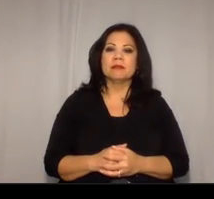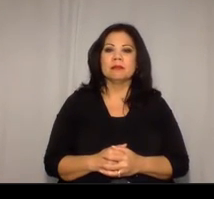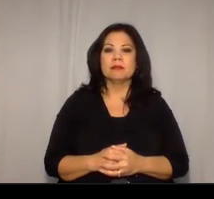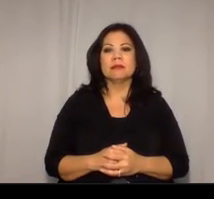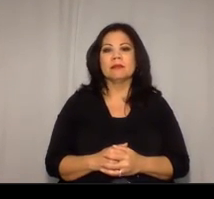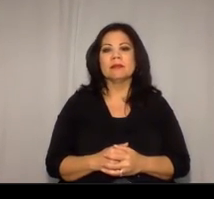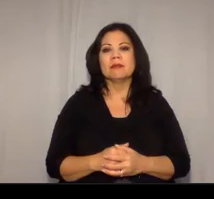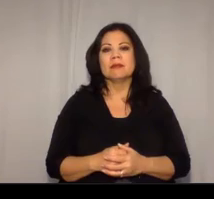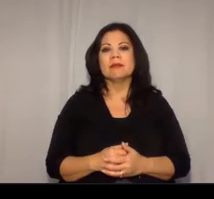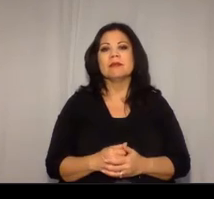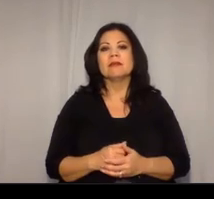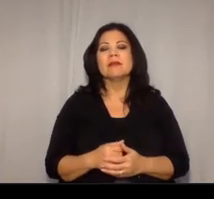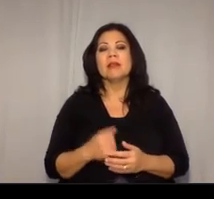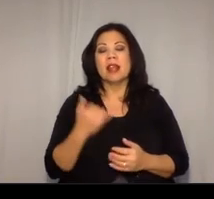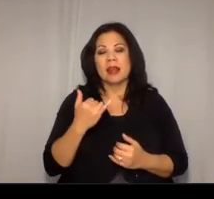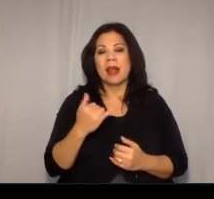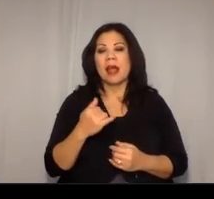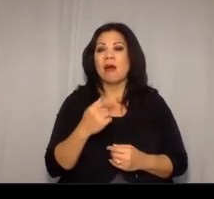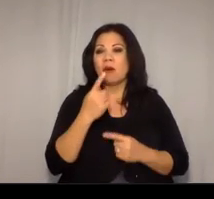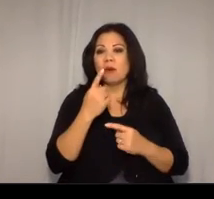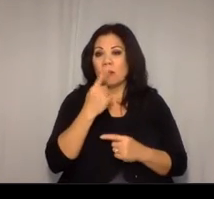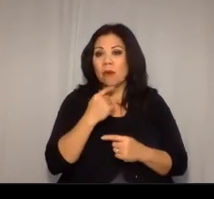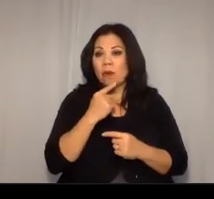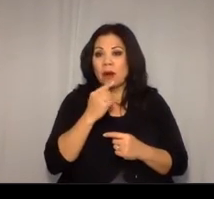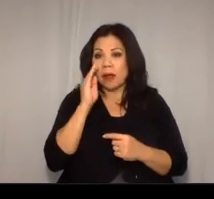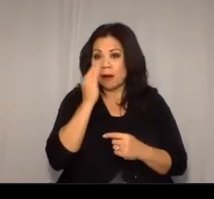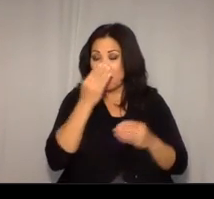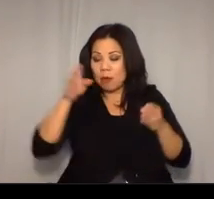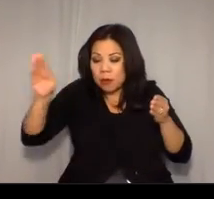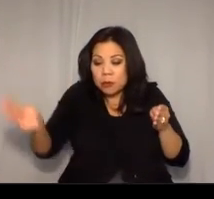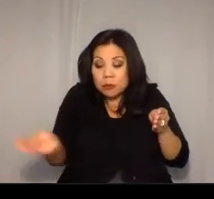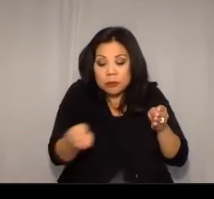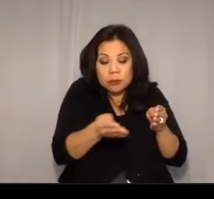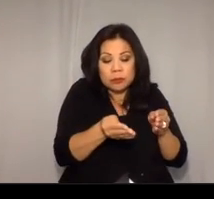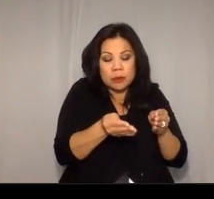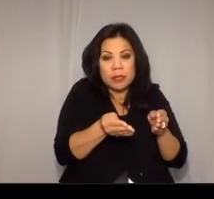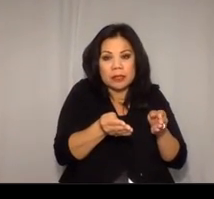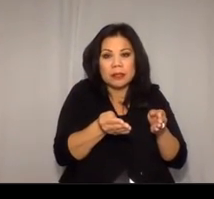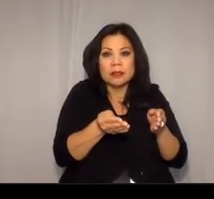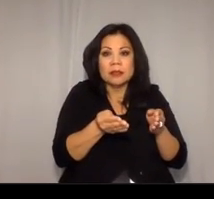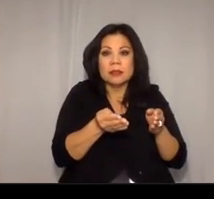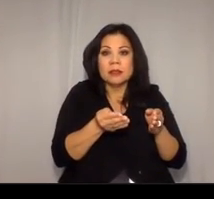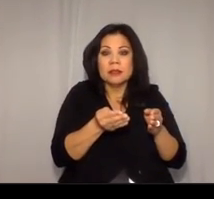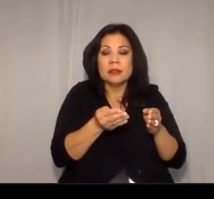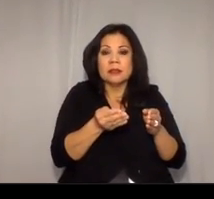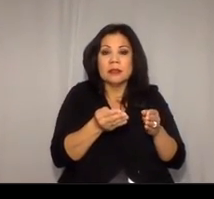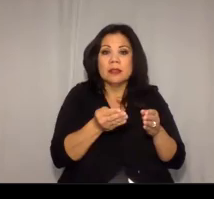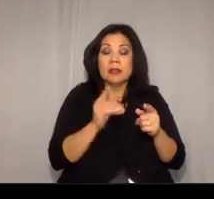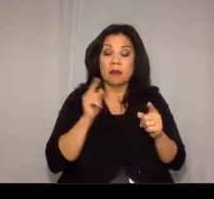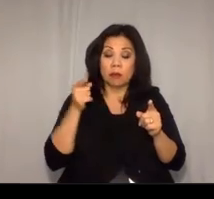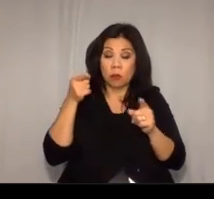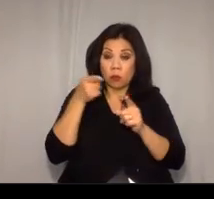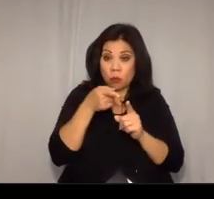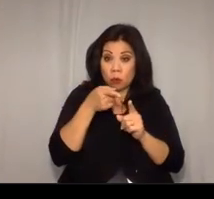let's see, what color am I going to do? I think I'll put my red flower next. All right, so the point is we're going to put these